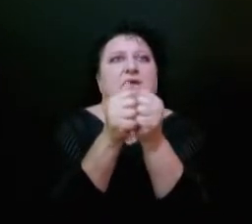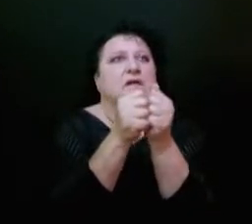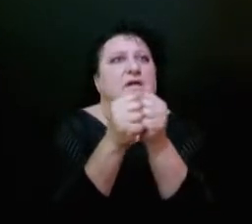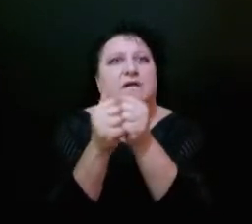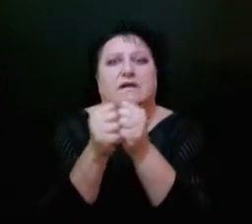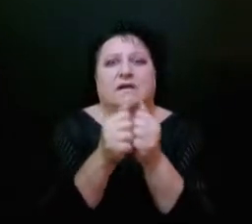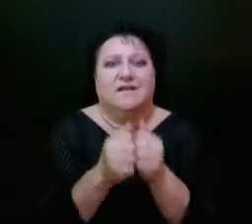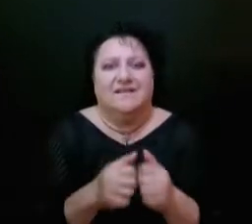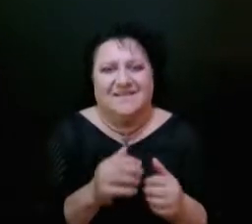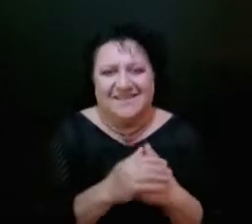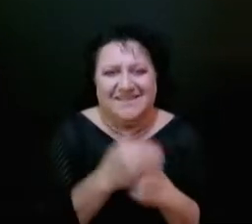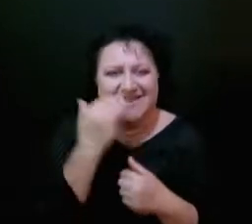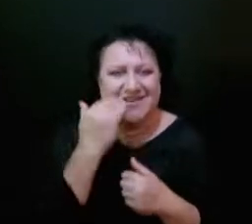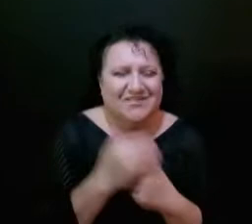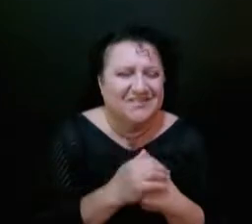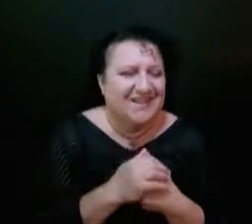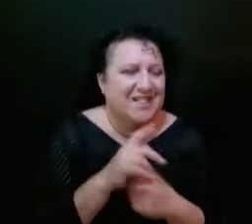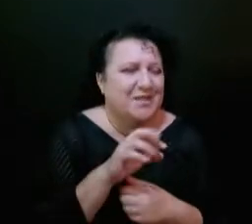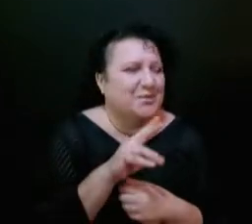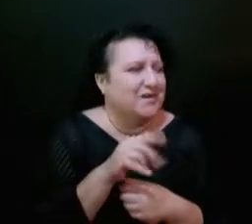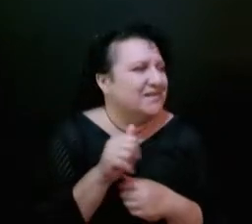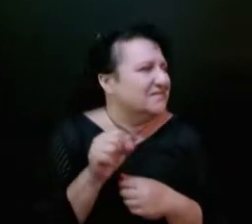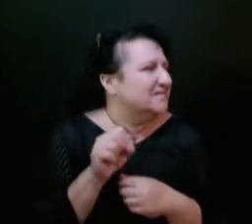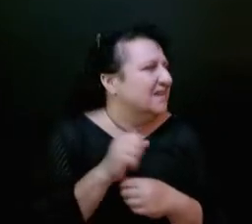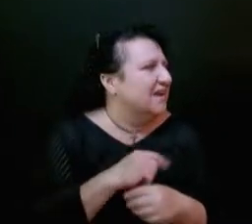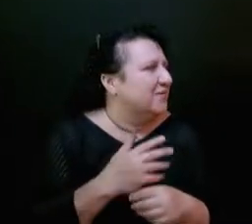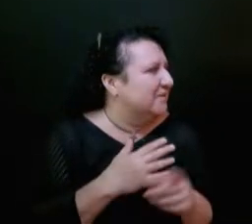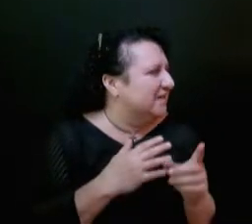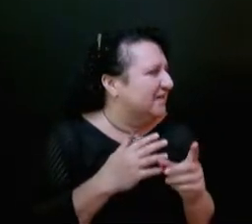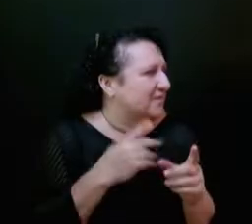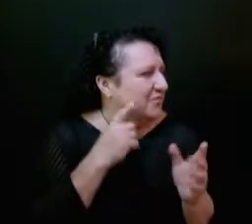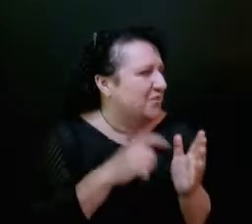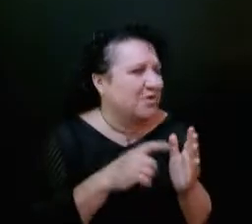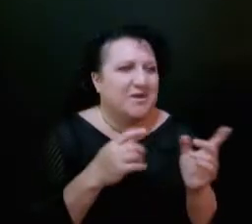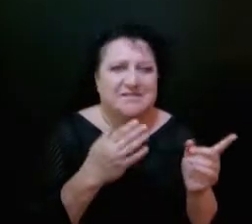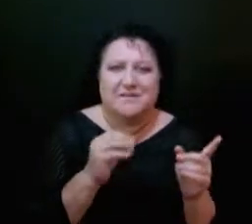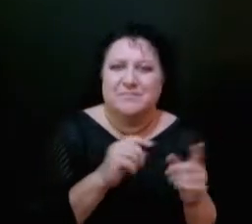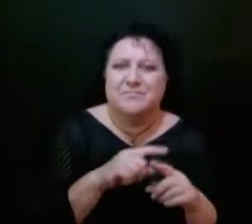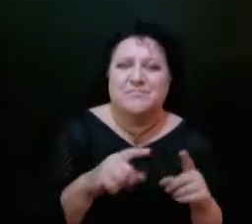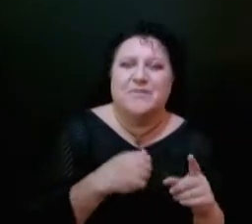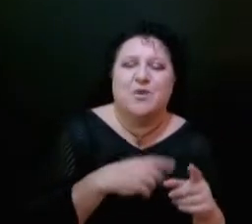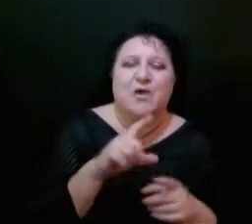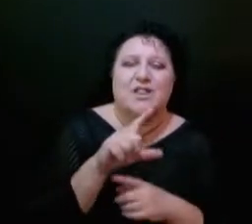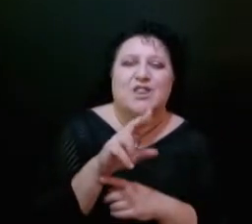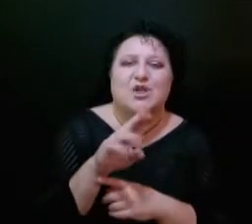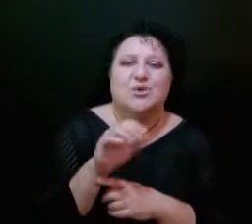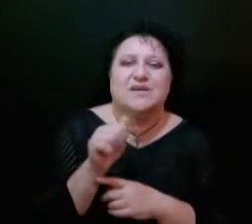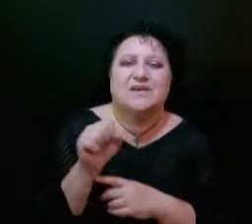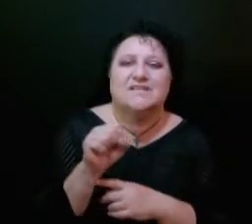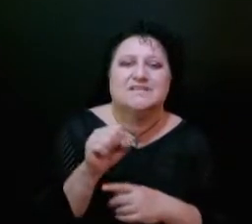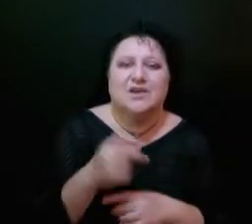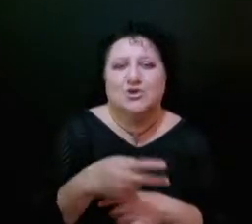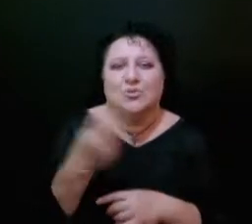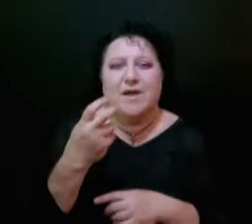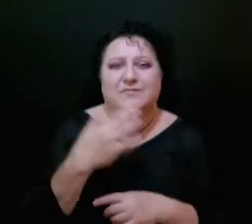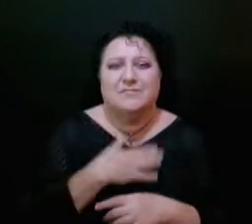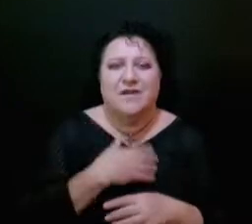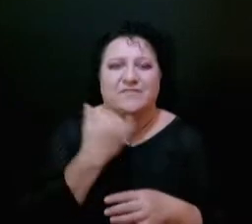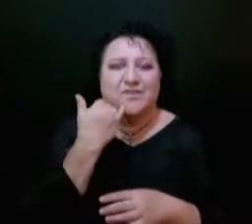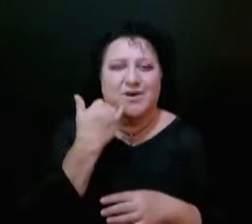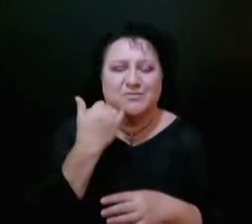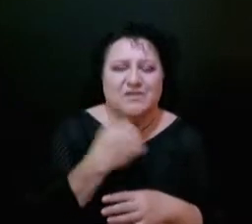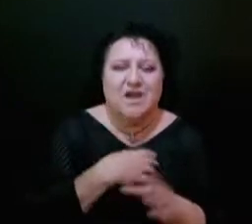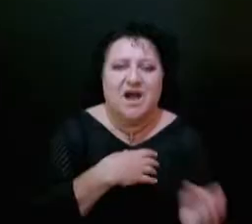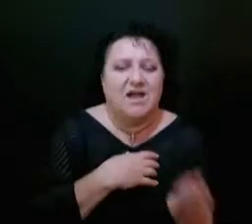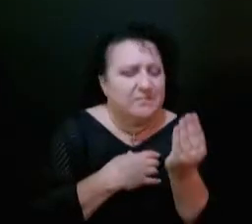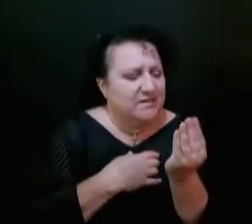recognize him. So, hey, Lucas, I'm glad that you're here with us this Sunday. Whenever Lucas gets my telephone, I pick it up